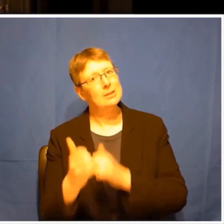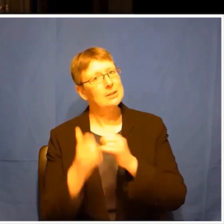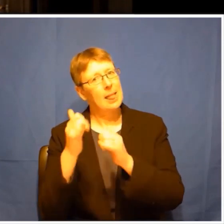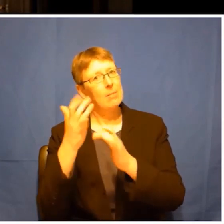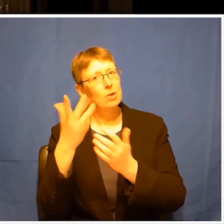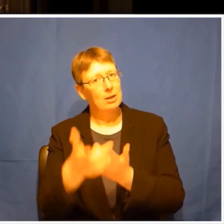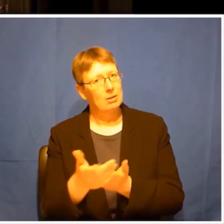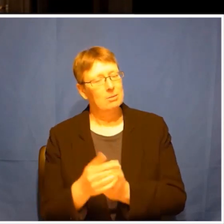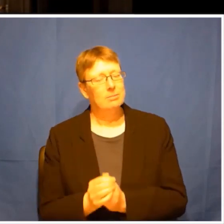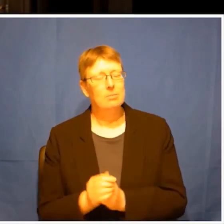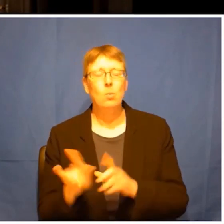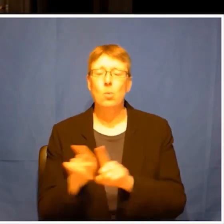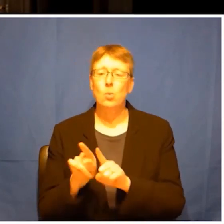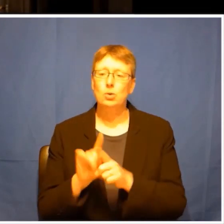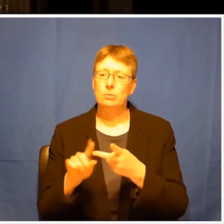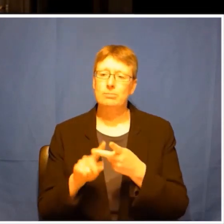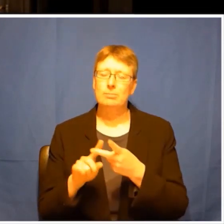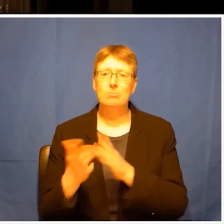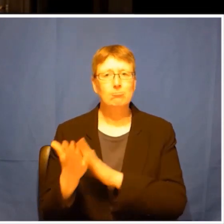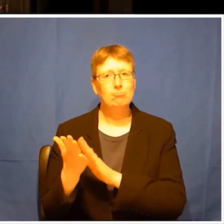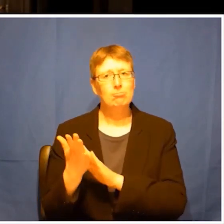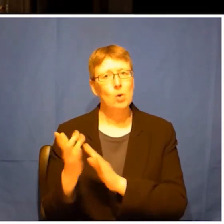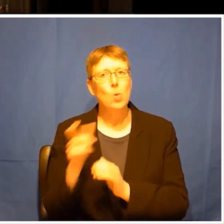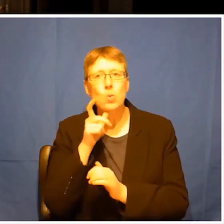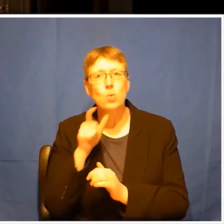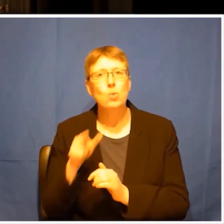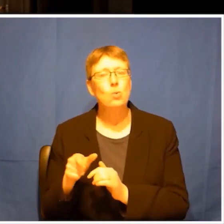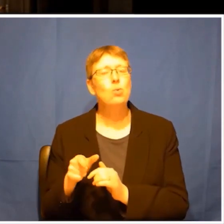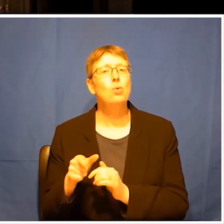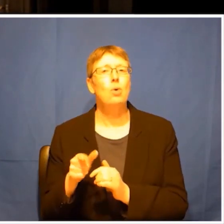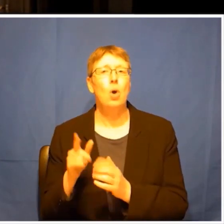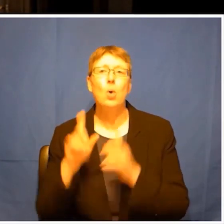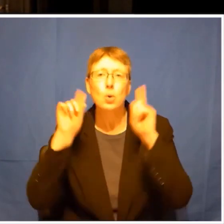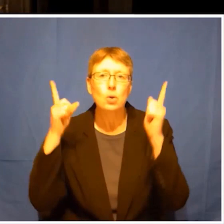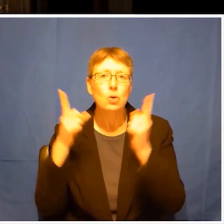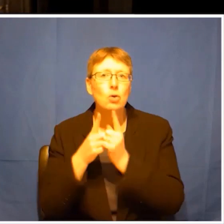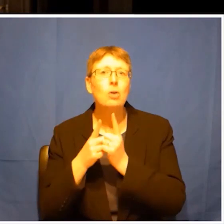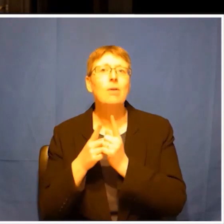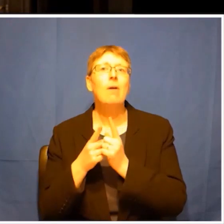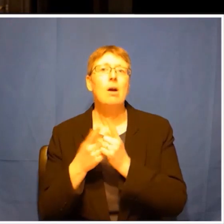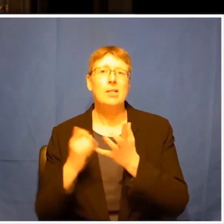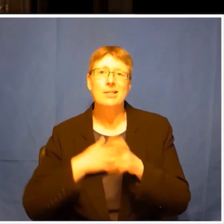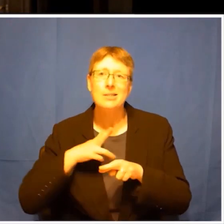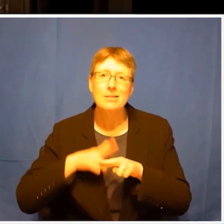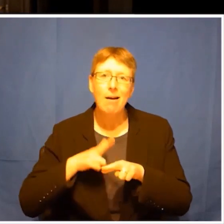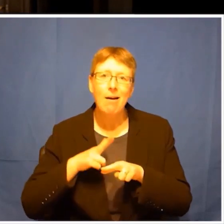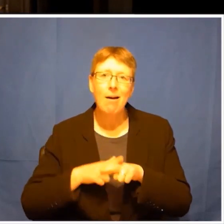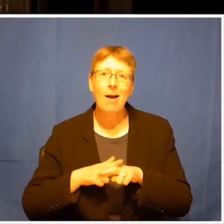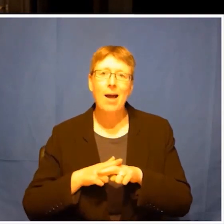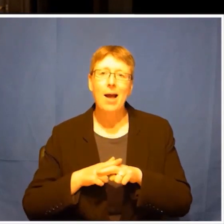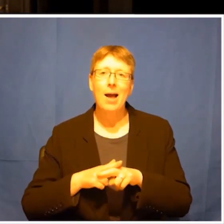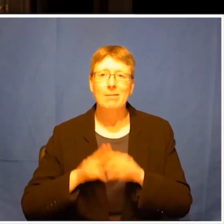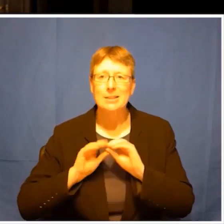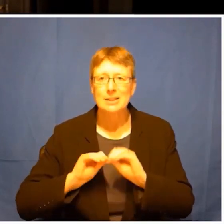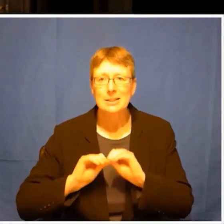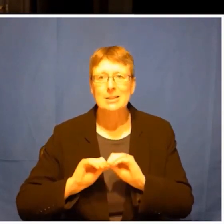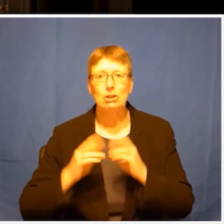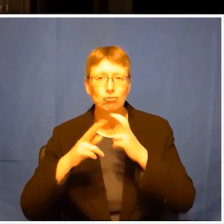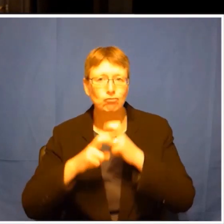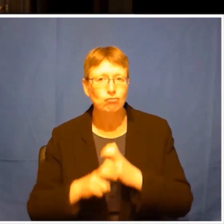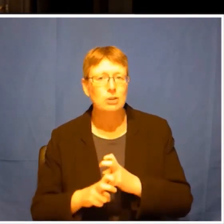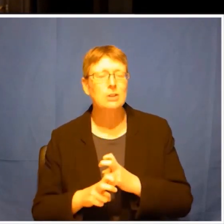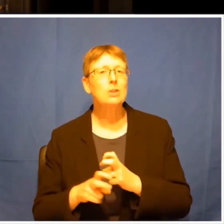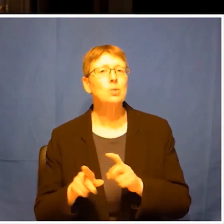celebrating. We also ask for a round of applause for all the people at the university that have helped you, all the staff, the teaching and research